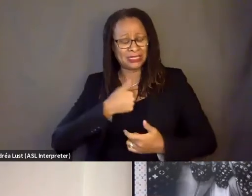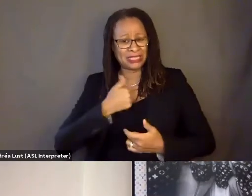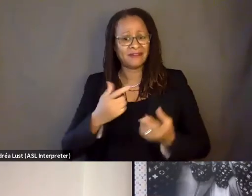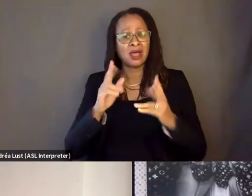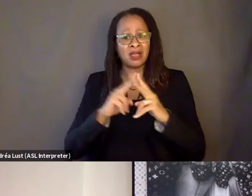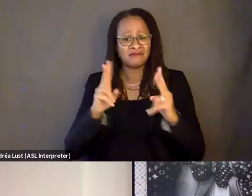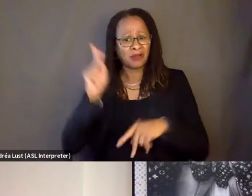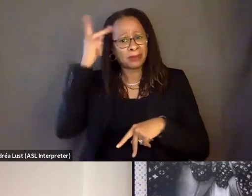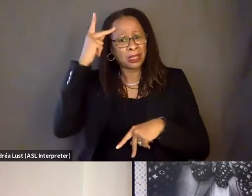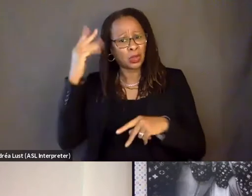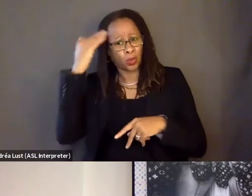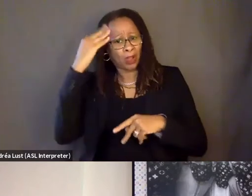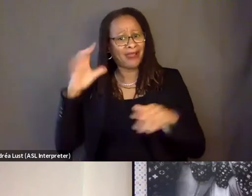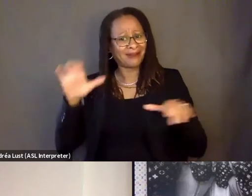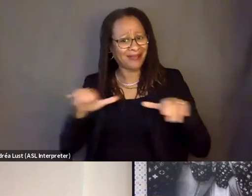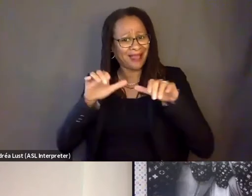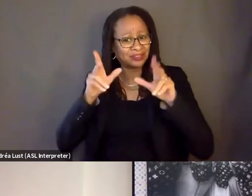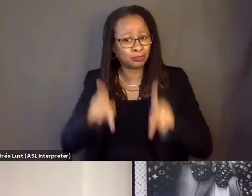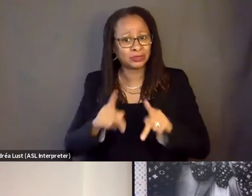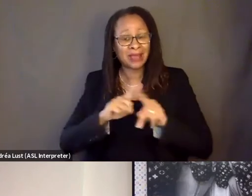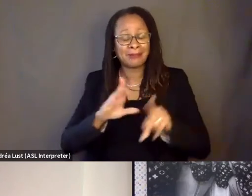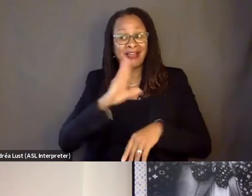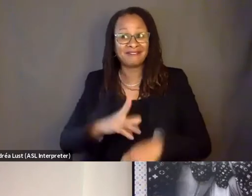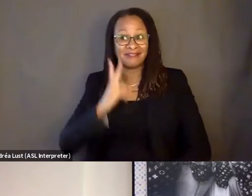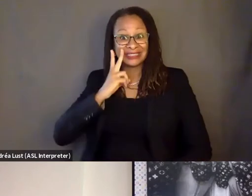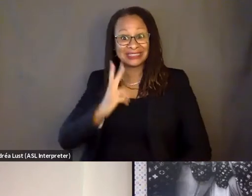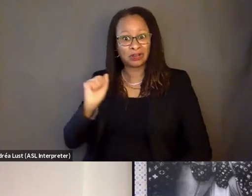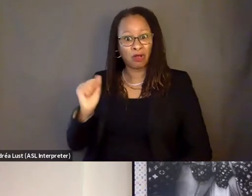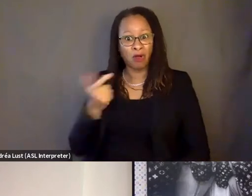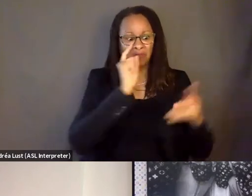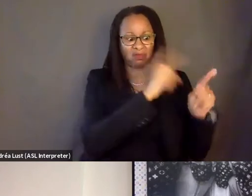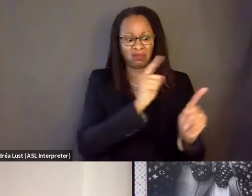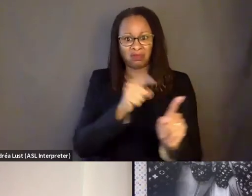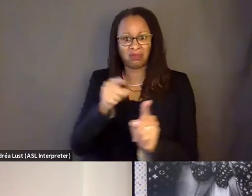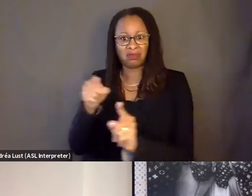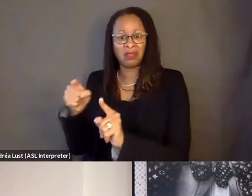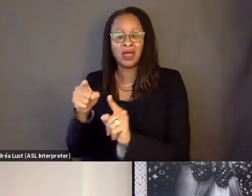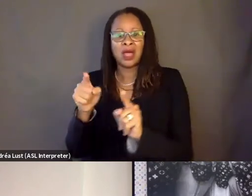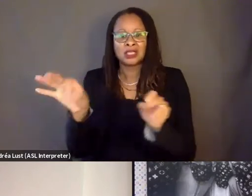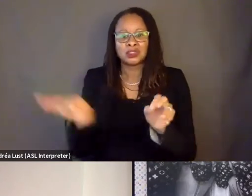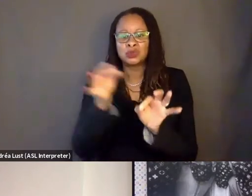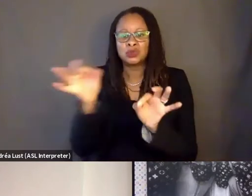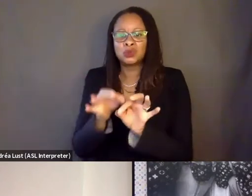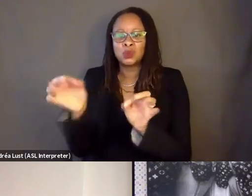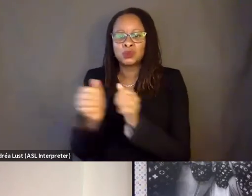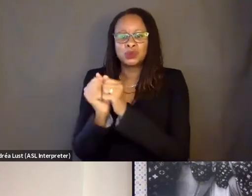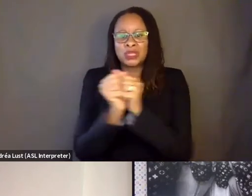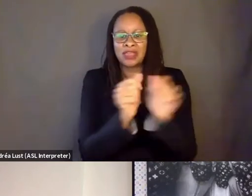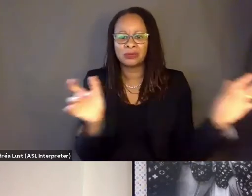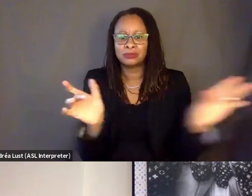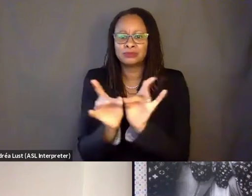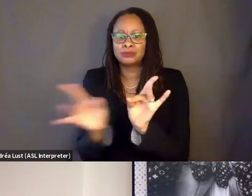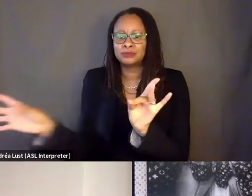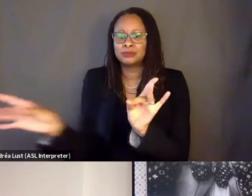and active person, but I'd never seen all of these things sewn together in this way that I thought was